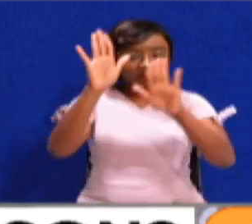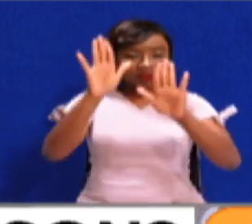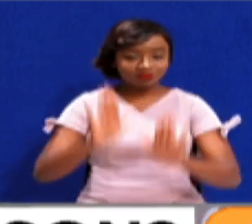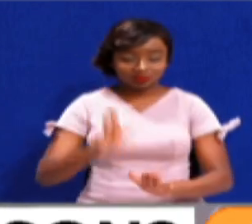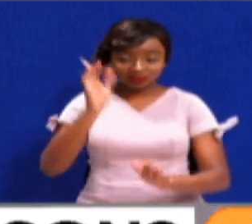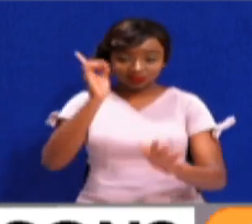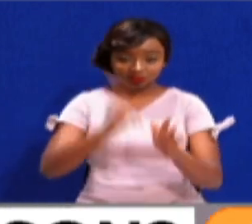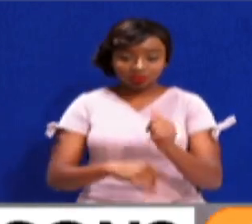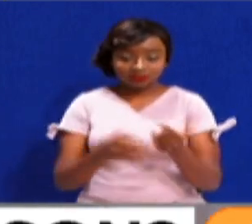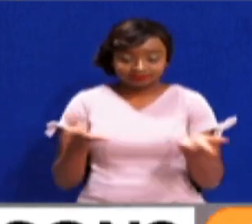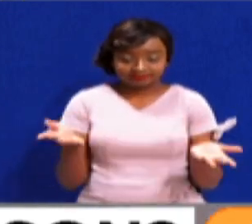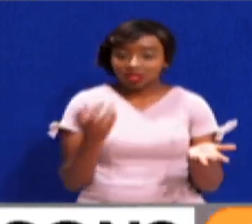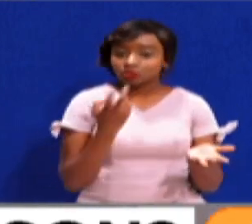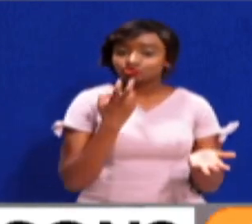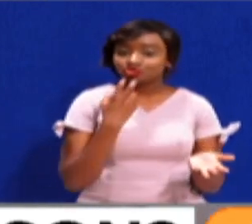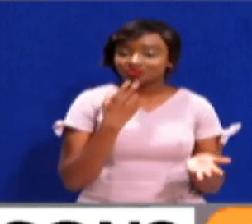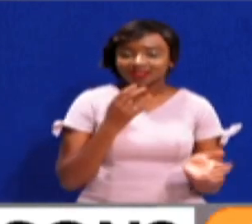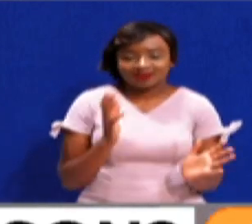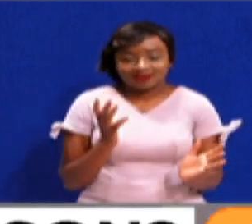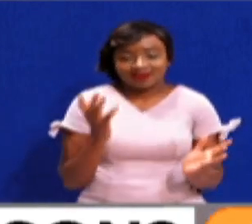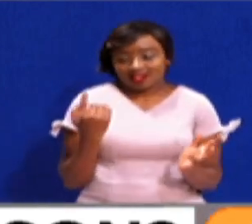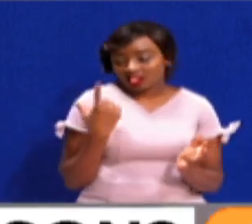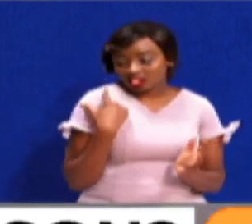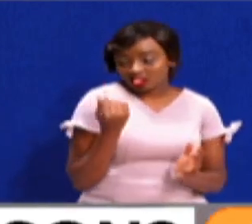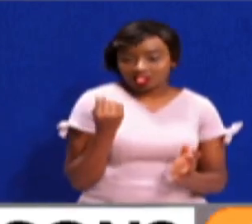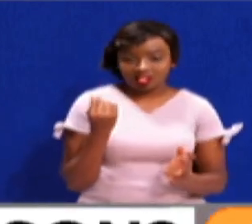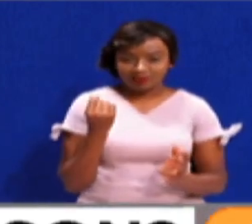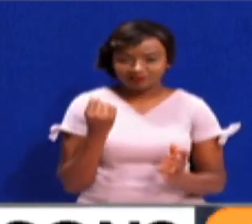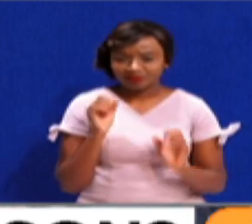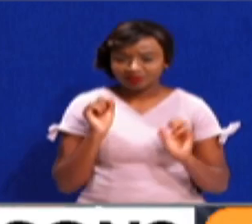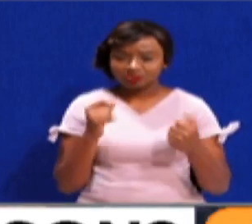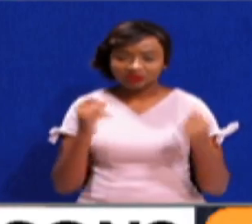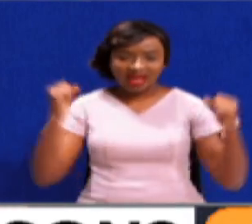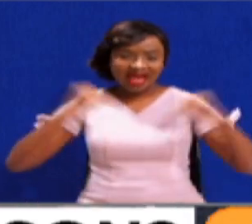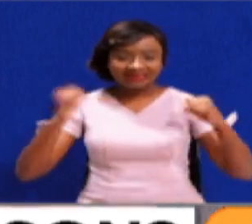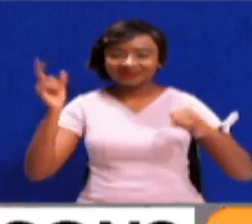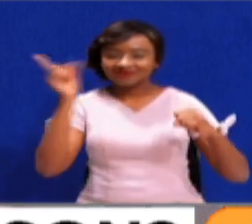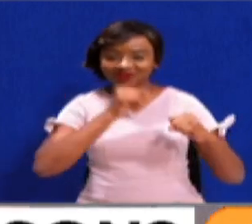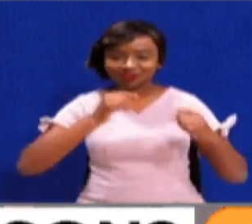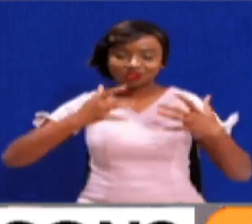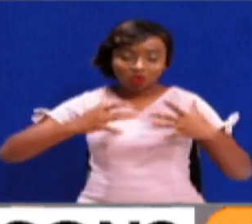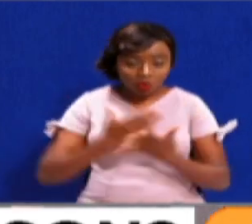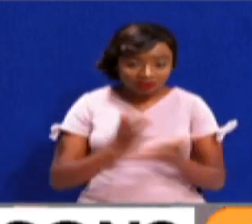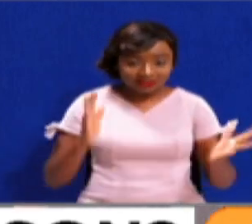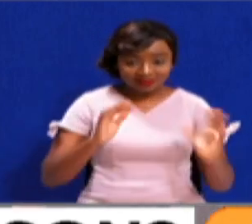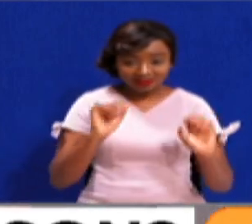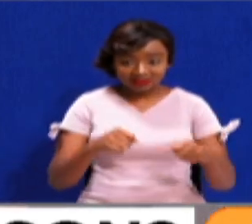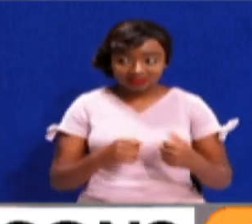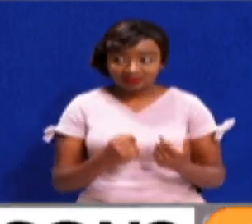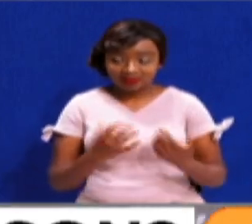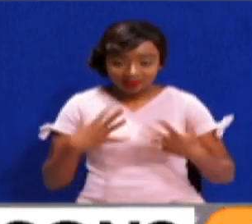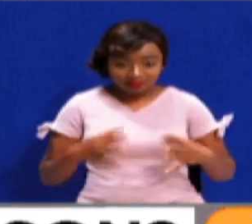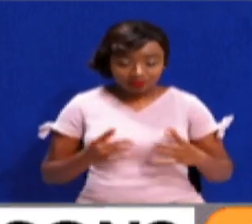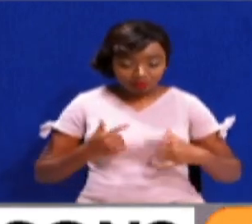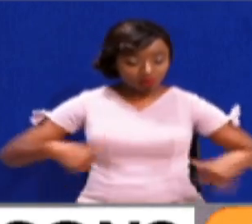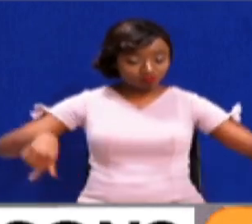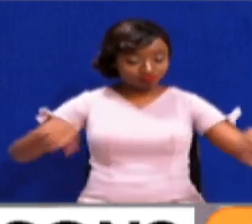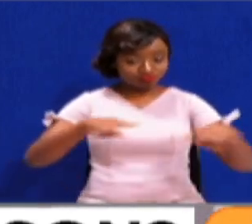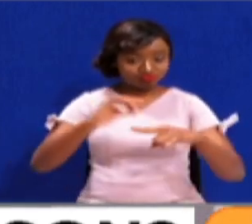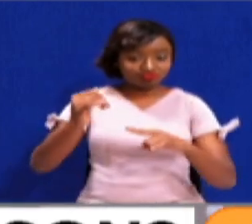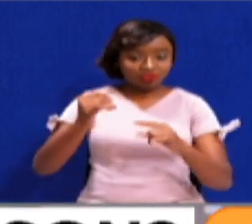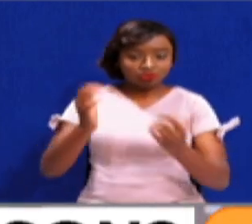the senators on Tuesday at least agreed on something that would bring everybody on board and that would